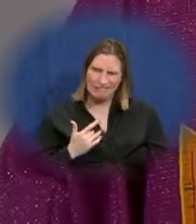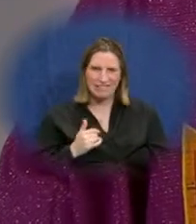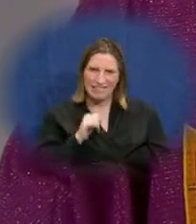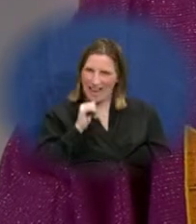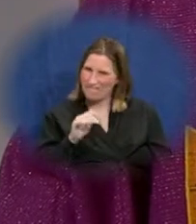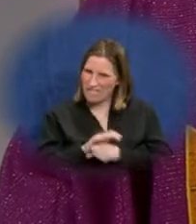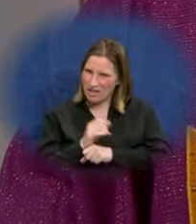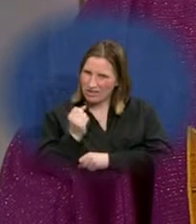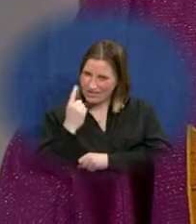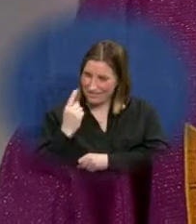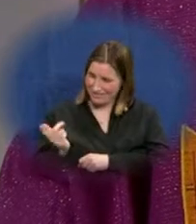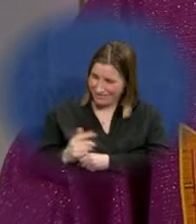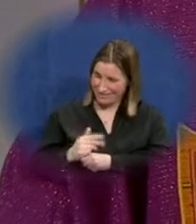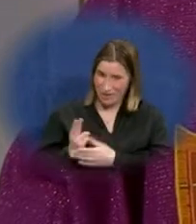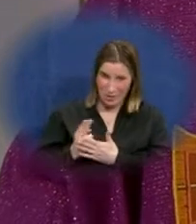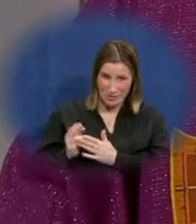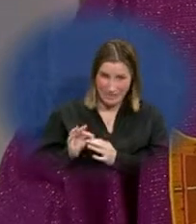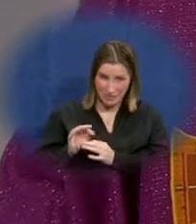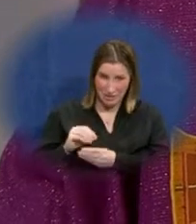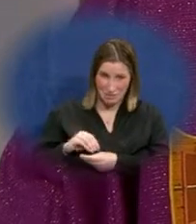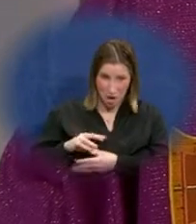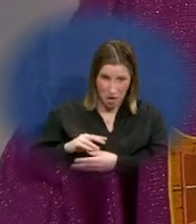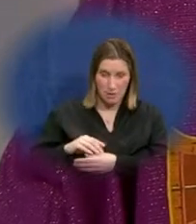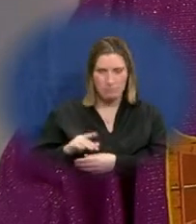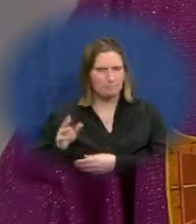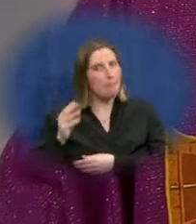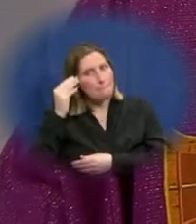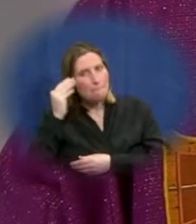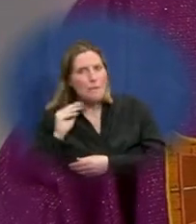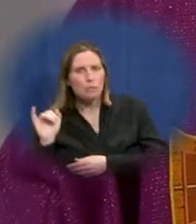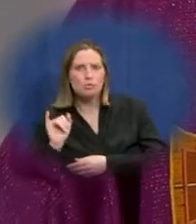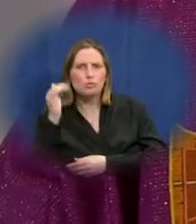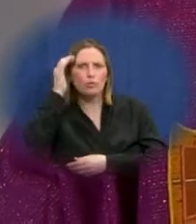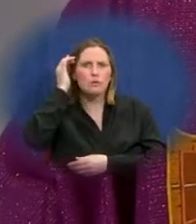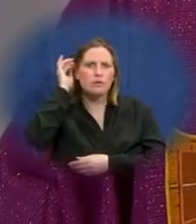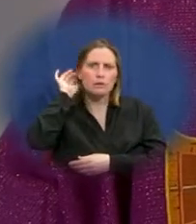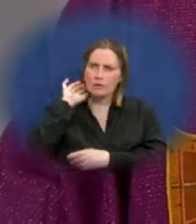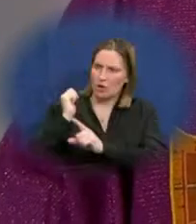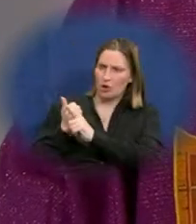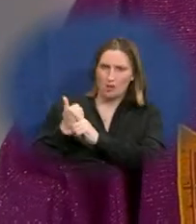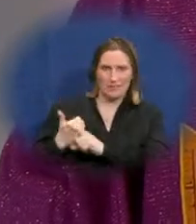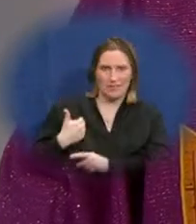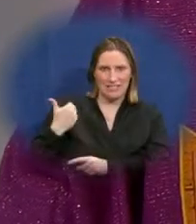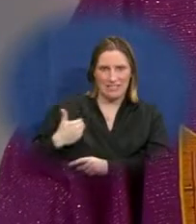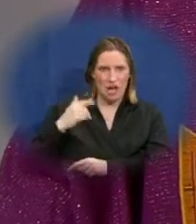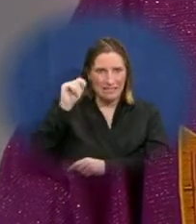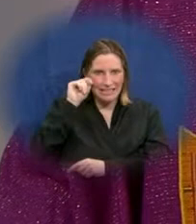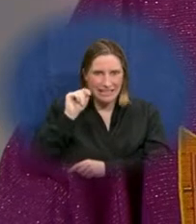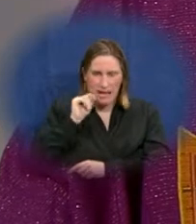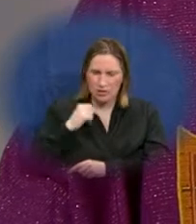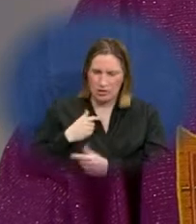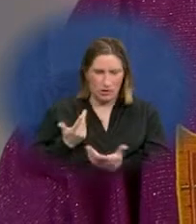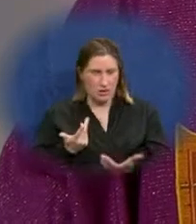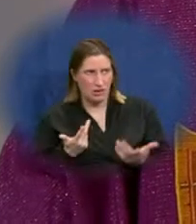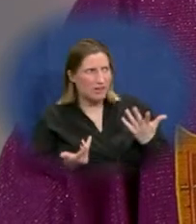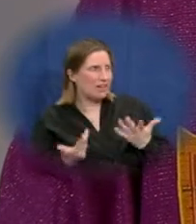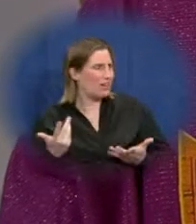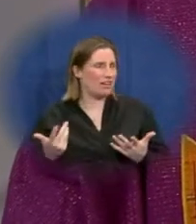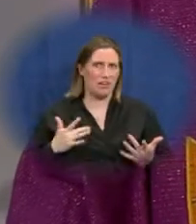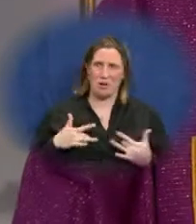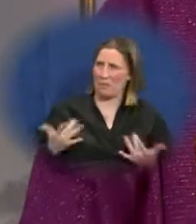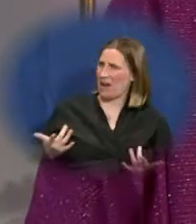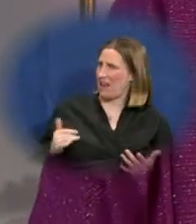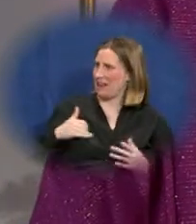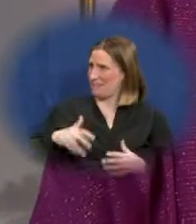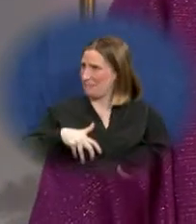understand what that was all about. Even perhaps Mary not fully understanding as a young teenager all that was happening to her. And so